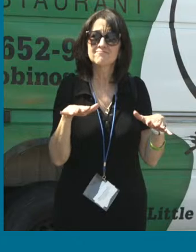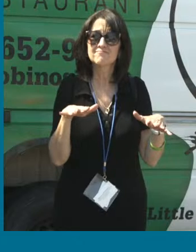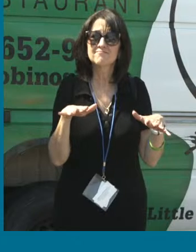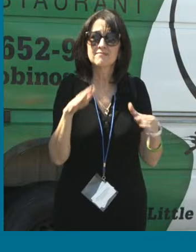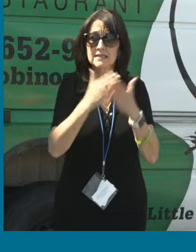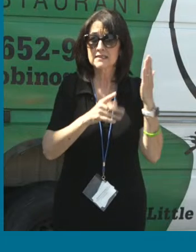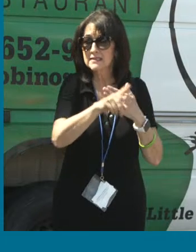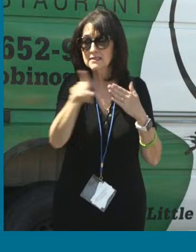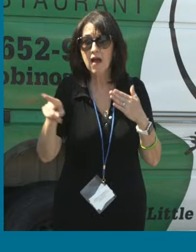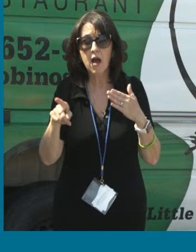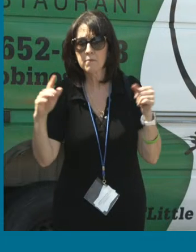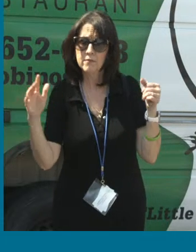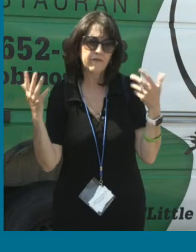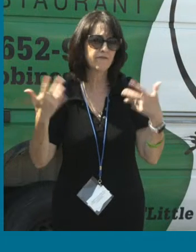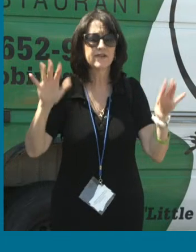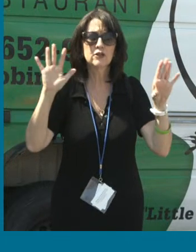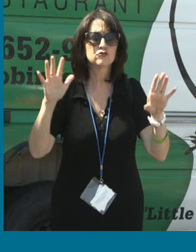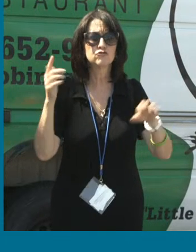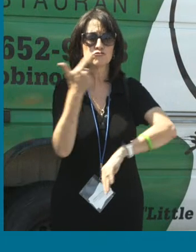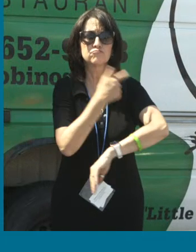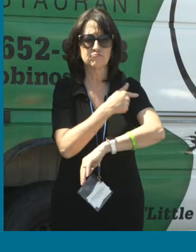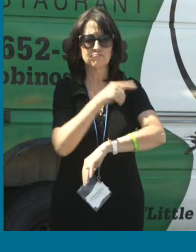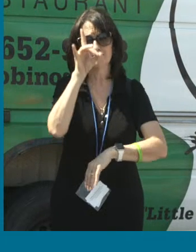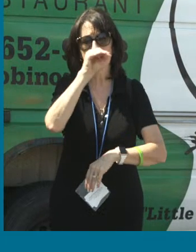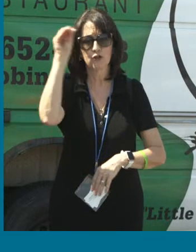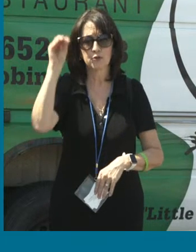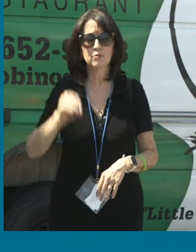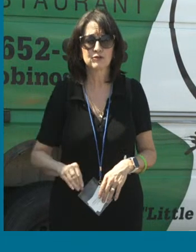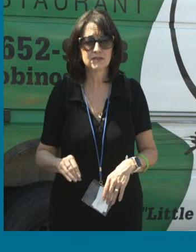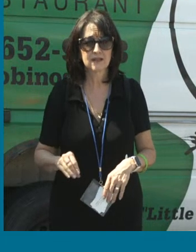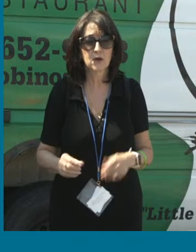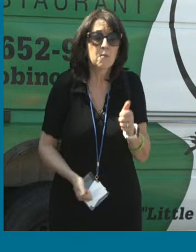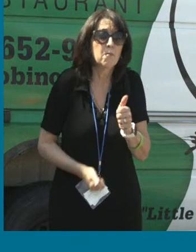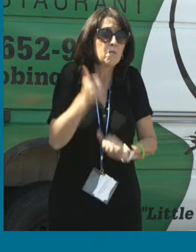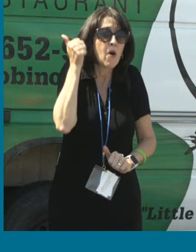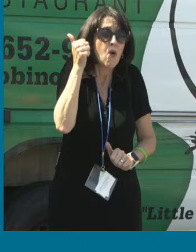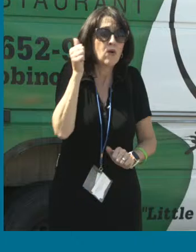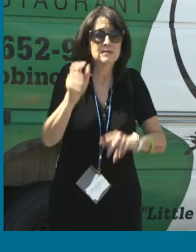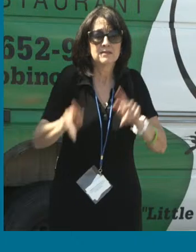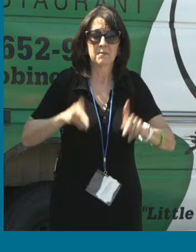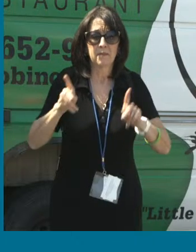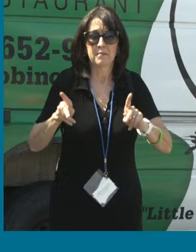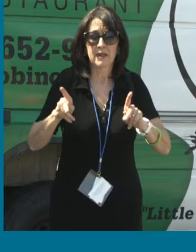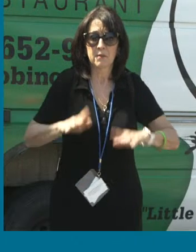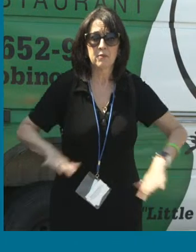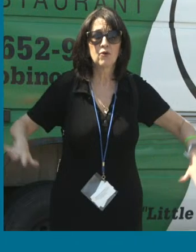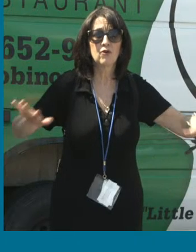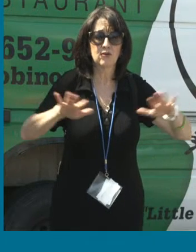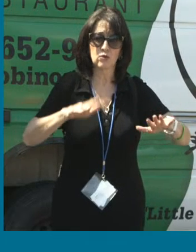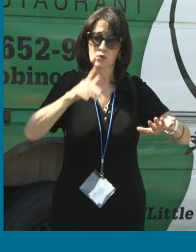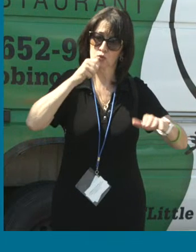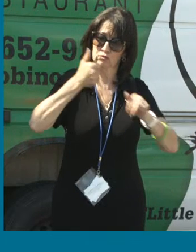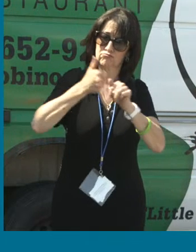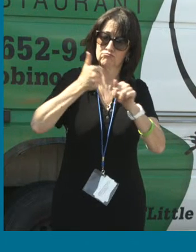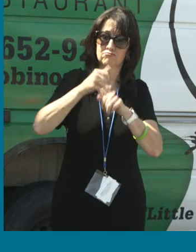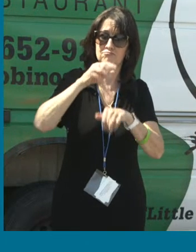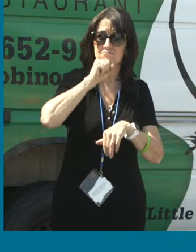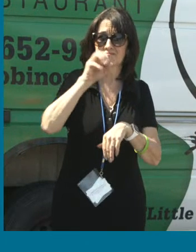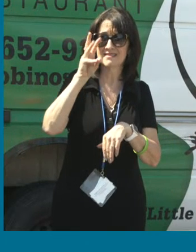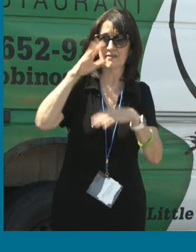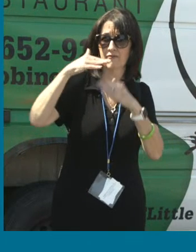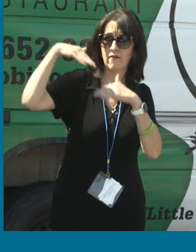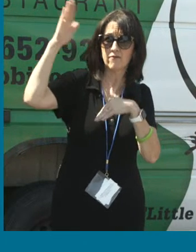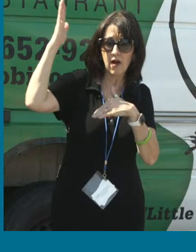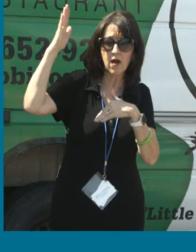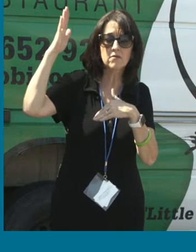fully vaccinated in the 80%. So the majority of the population, those who are 65 and older, those who are